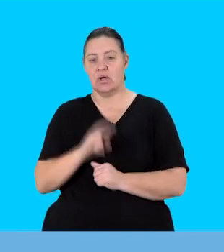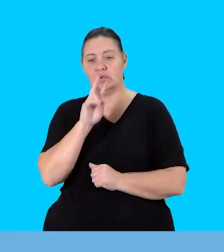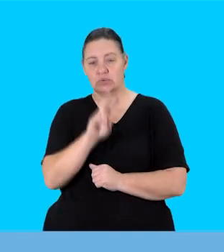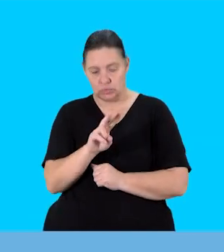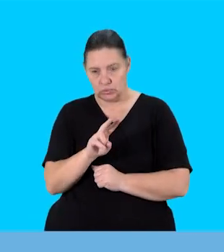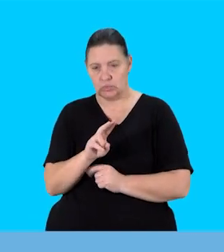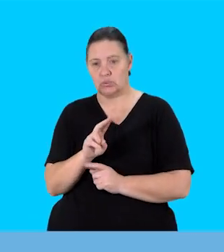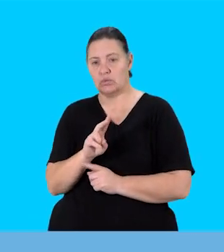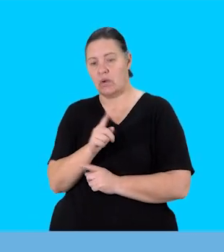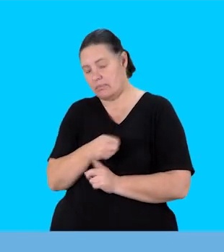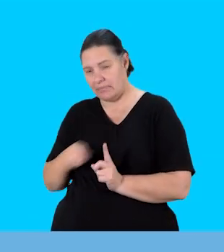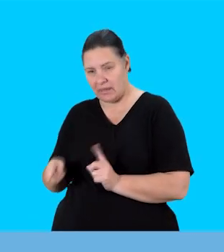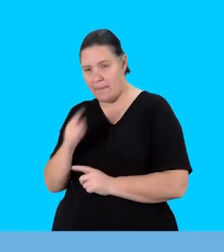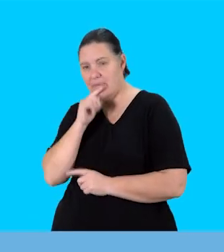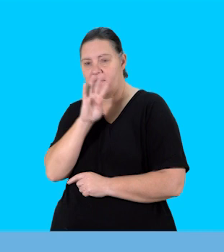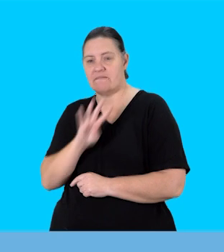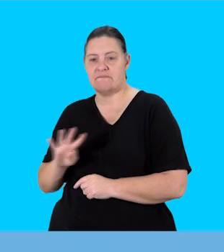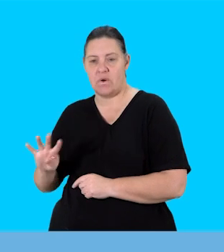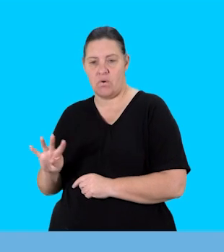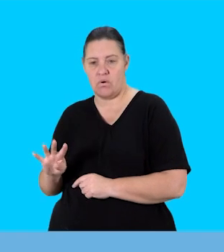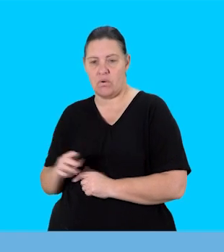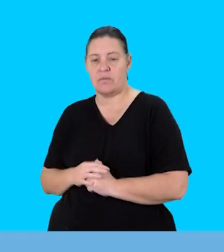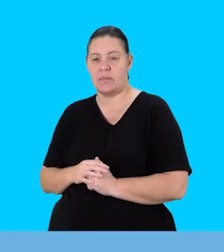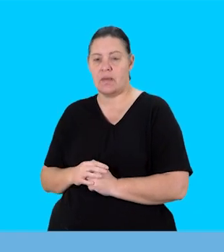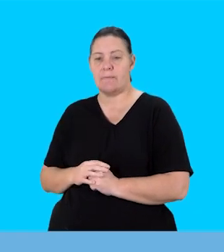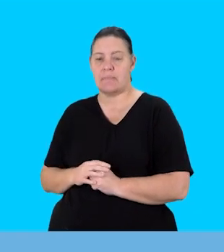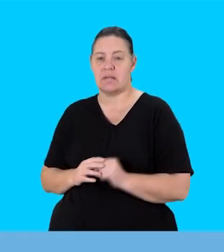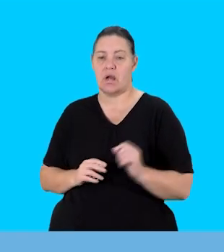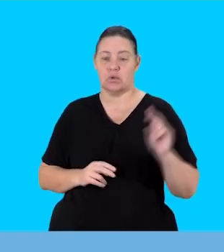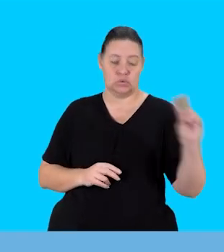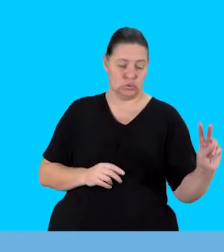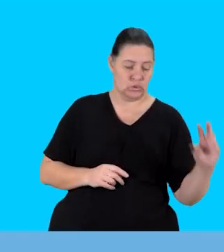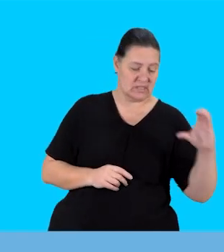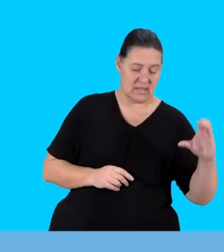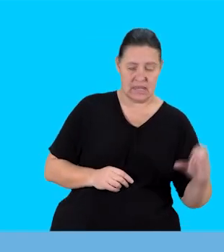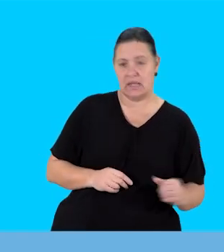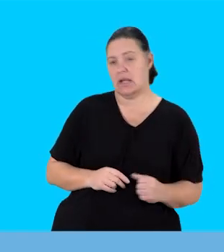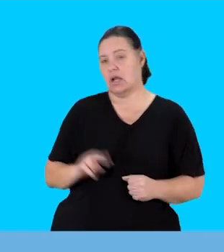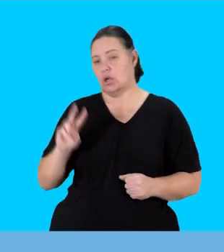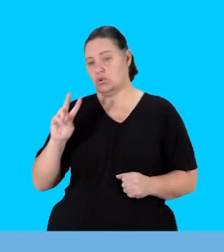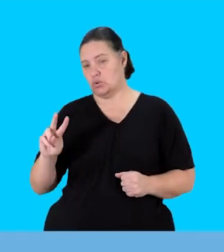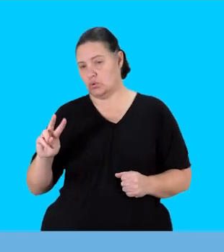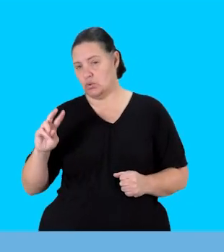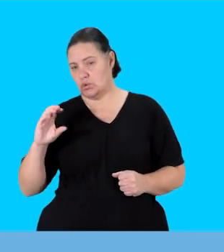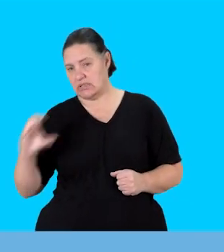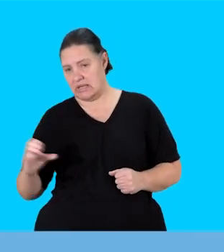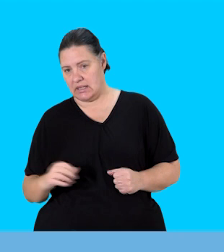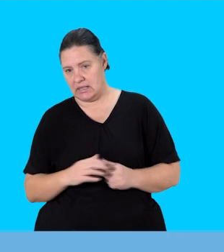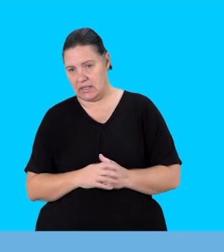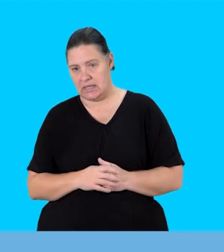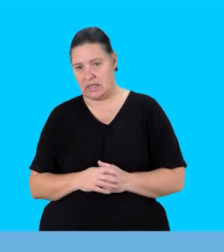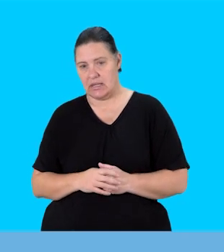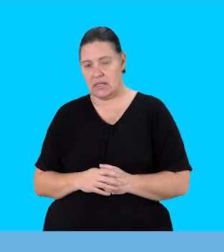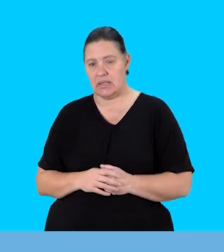2 multiplies the coefficient. So that means we have 2 carbon on the left-hand side, we have 4 oxygen on the left-hand